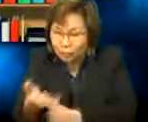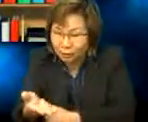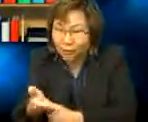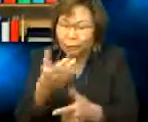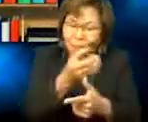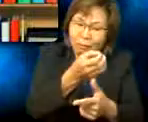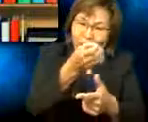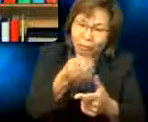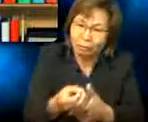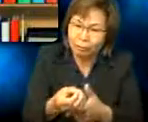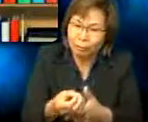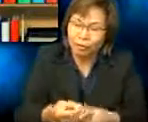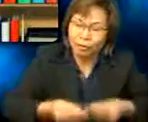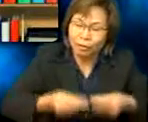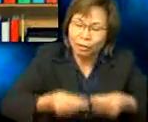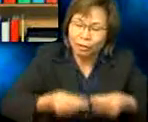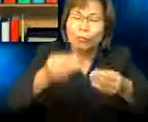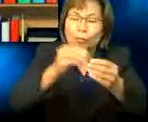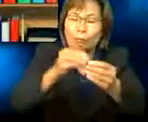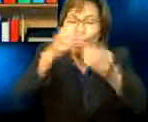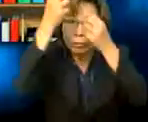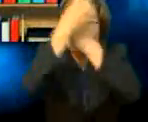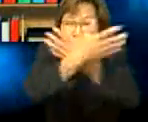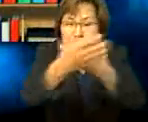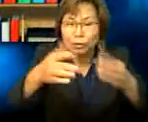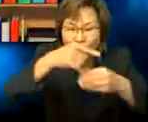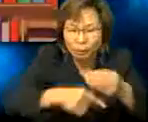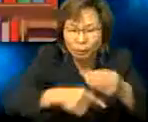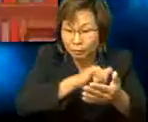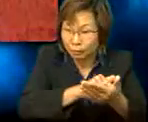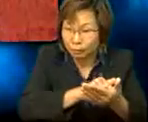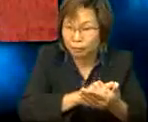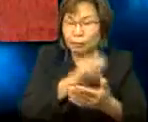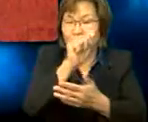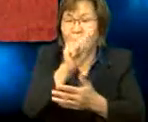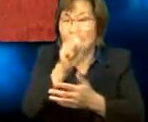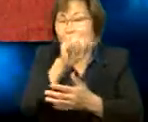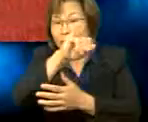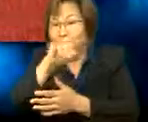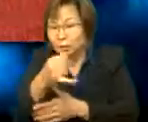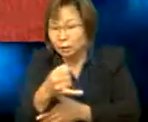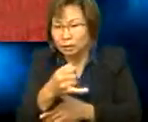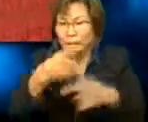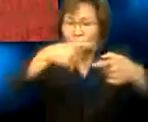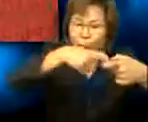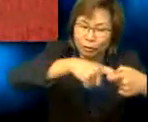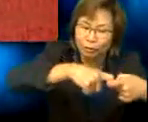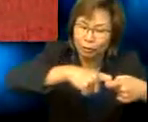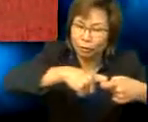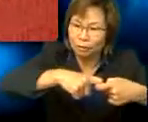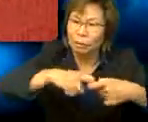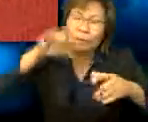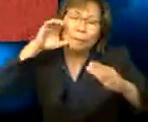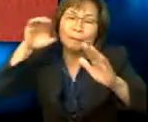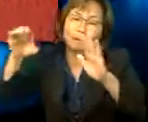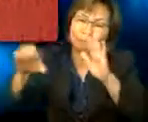thing or give more information about them. Adjectives related